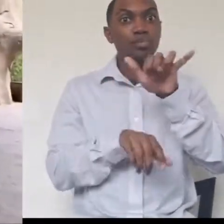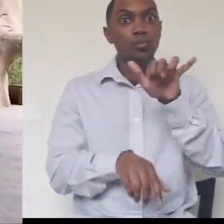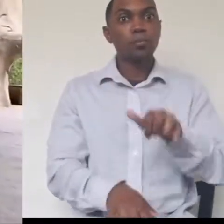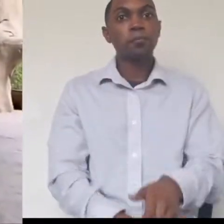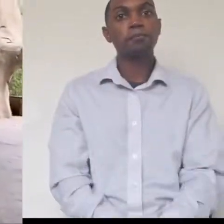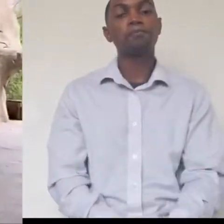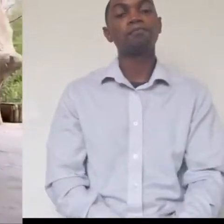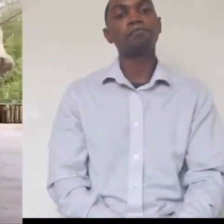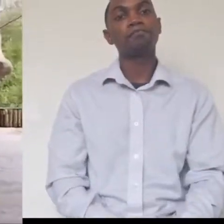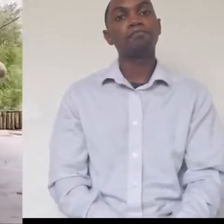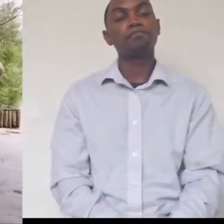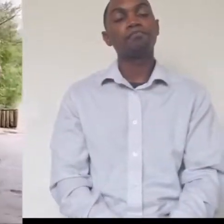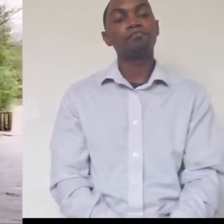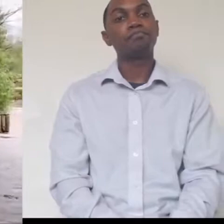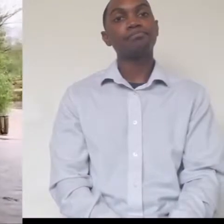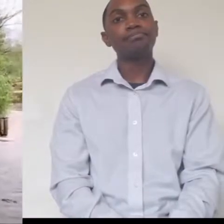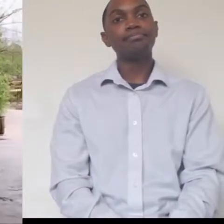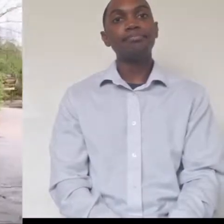pages to check out.